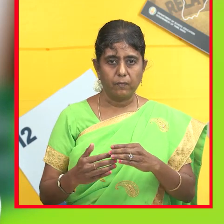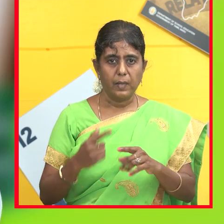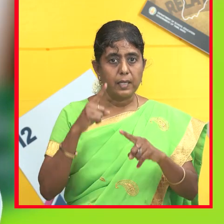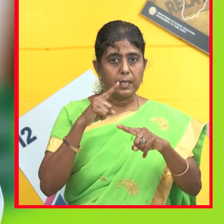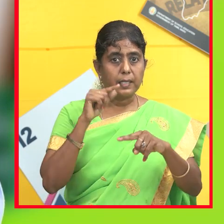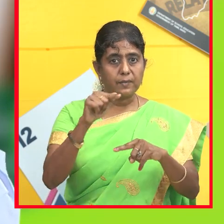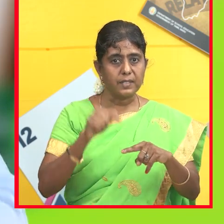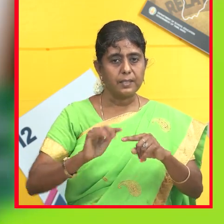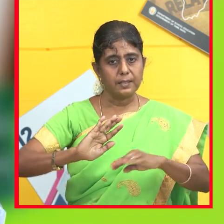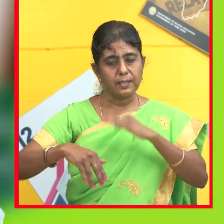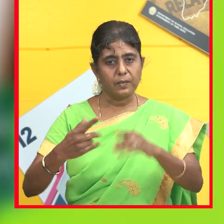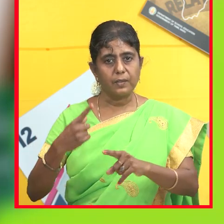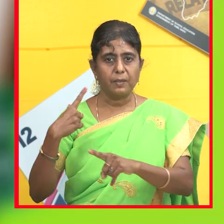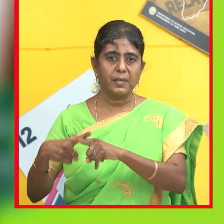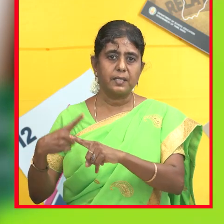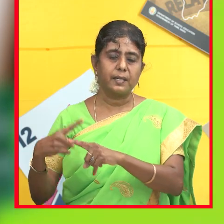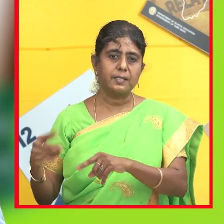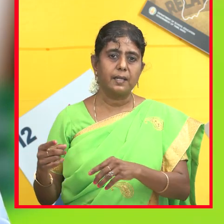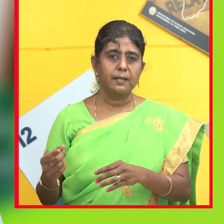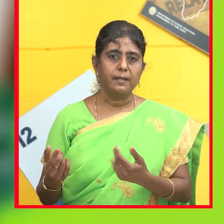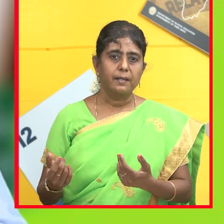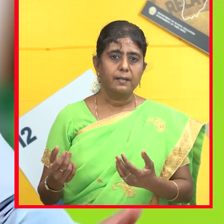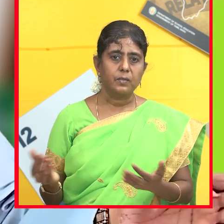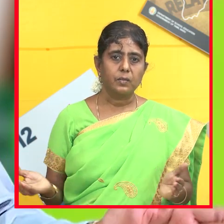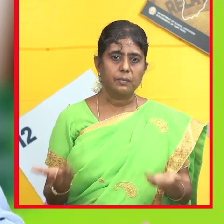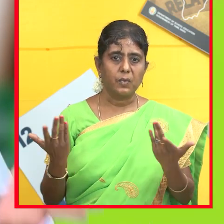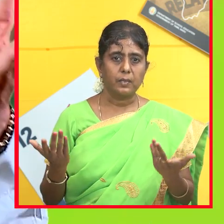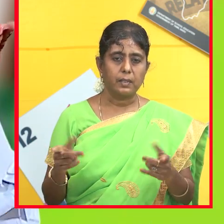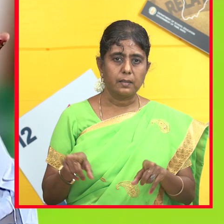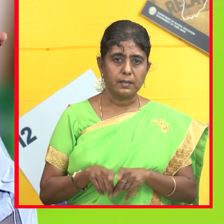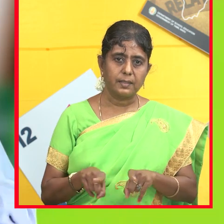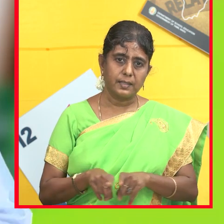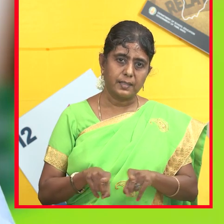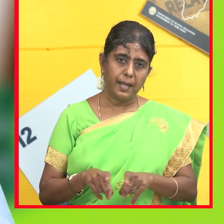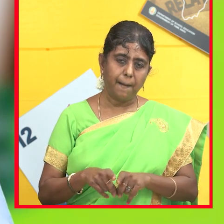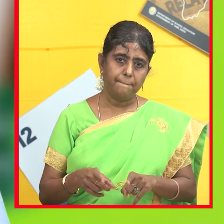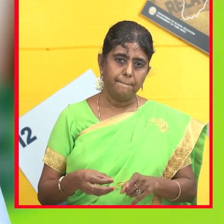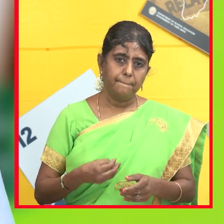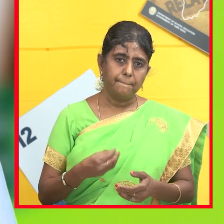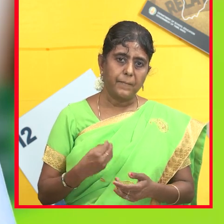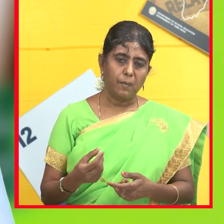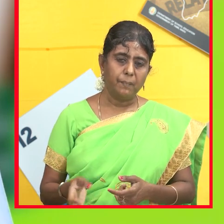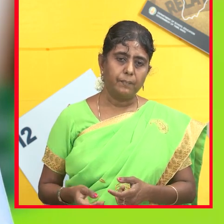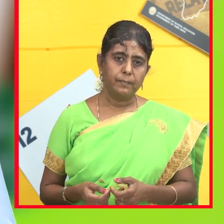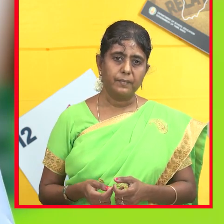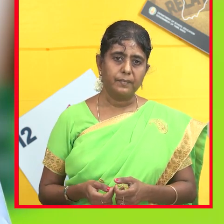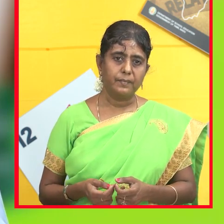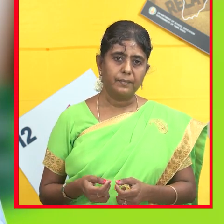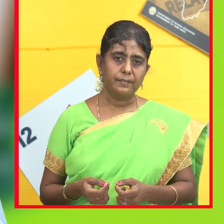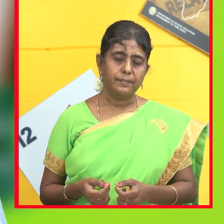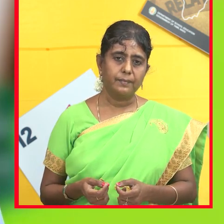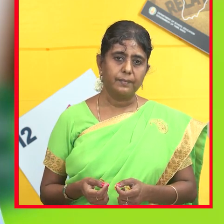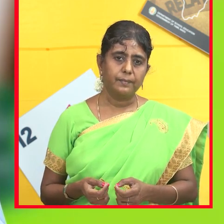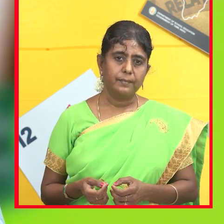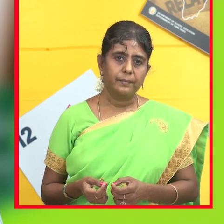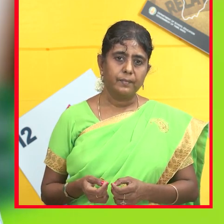reciprocal form. Change the division sign as multiplication. After that, use what we did in the multiplication operation. That's only